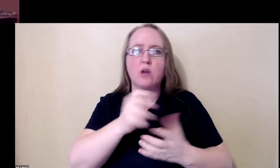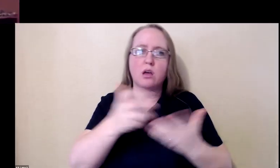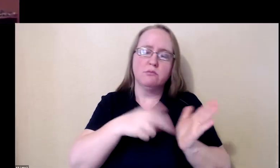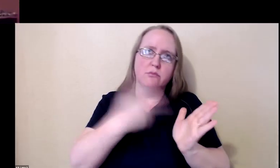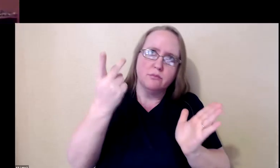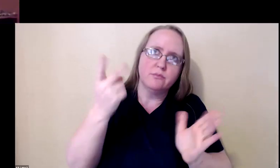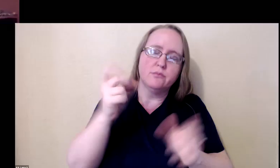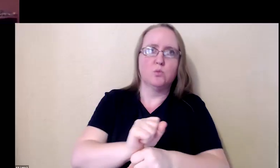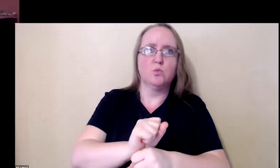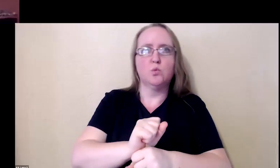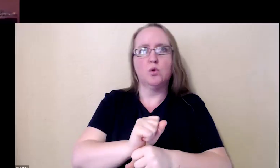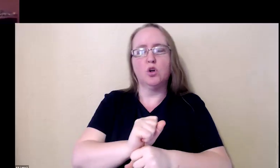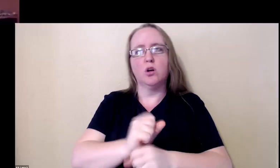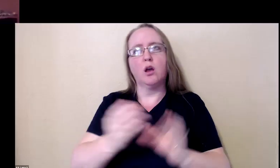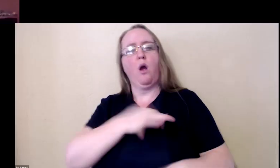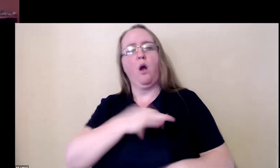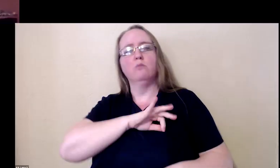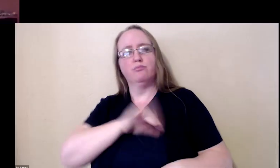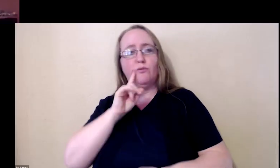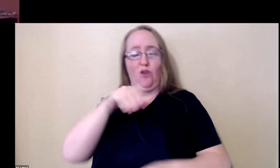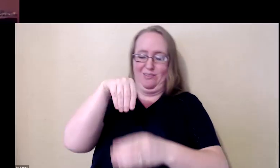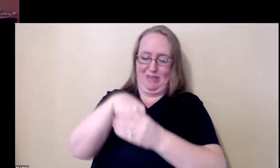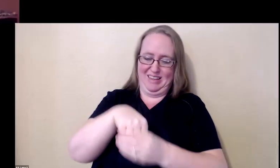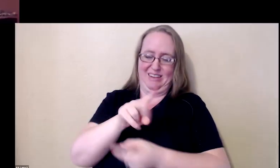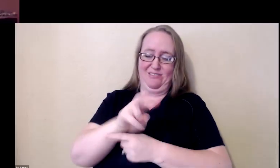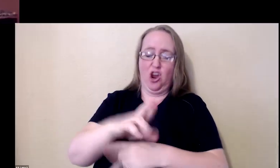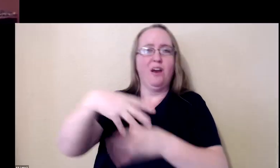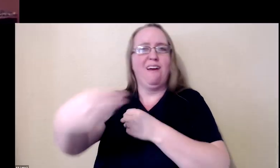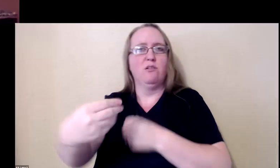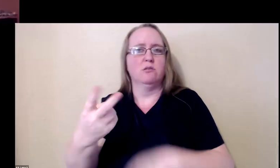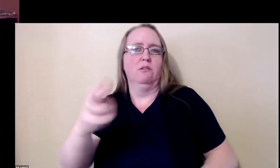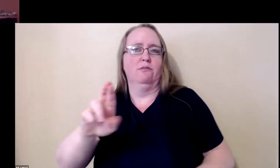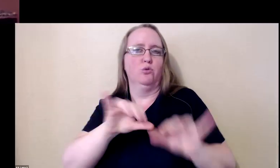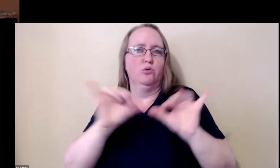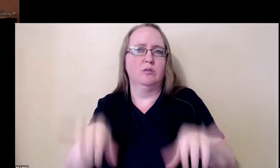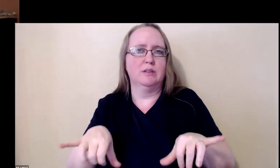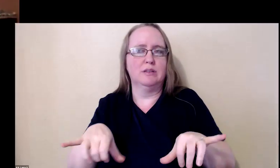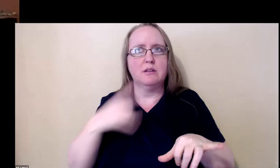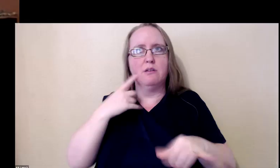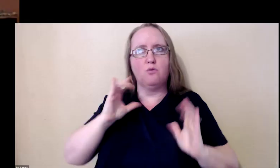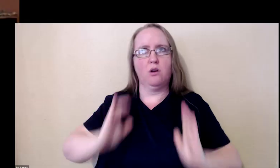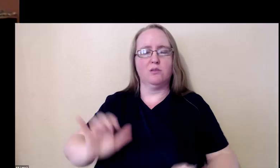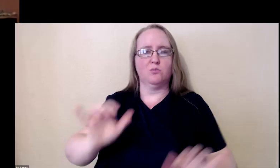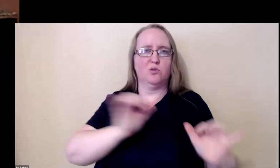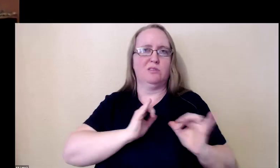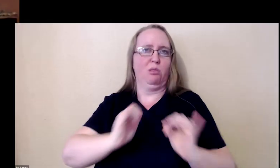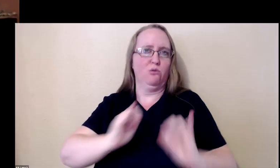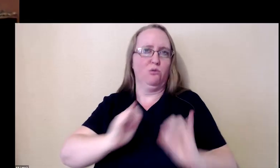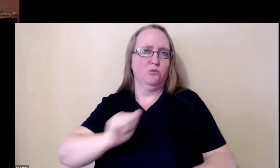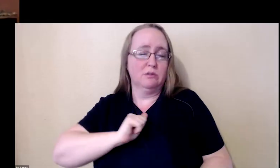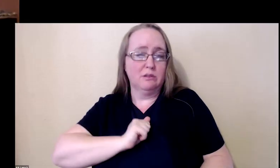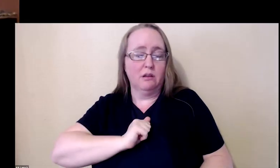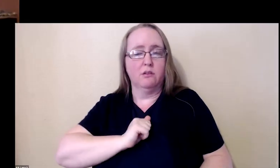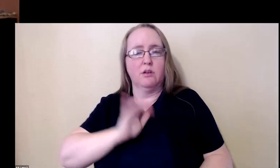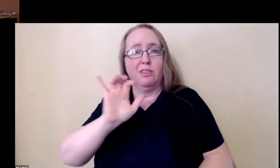more useful for both inside and outside of the VR system for customers like myself. It would be